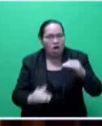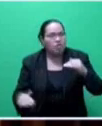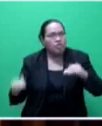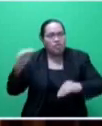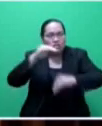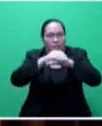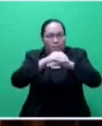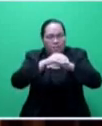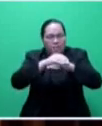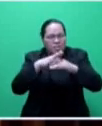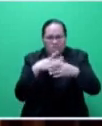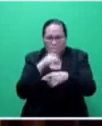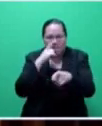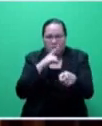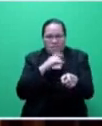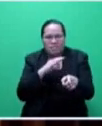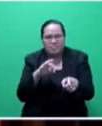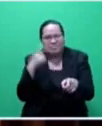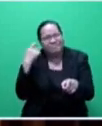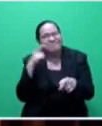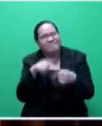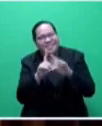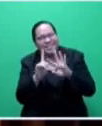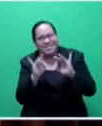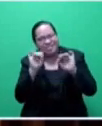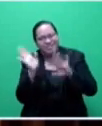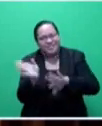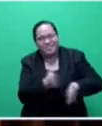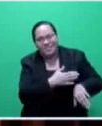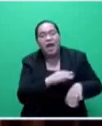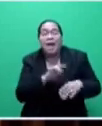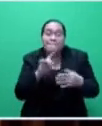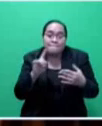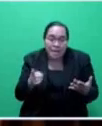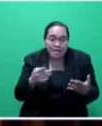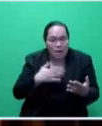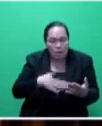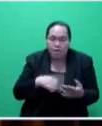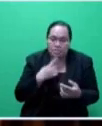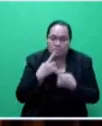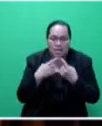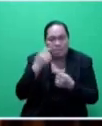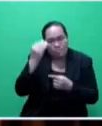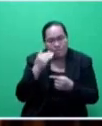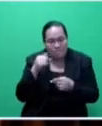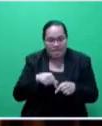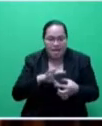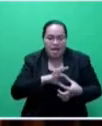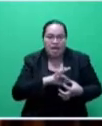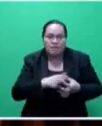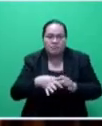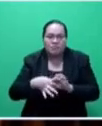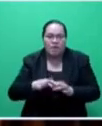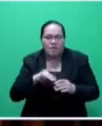or in the minds of the people. But I do want to comment briefly on this change in the law.